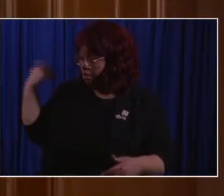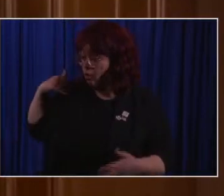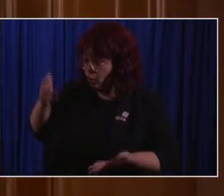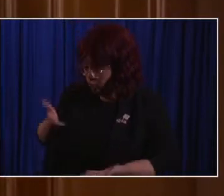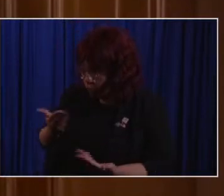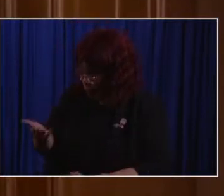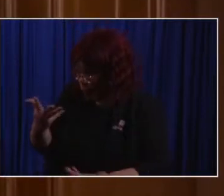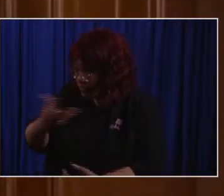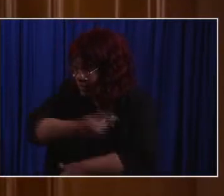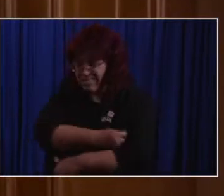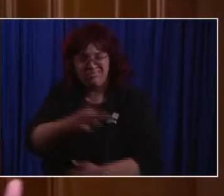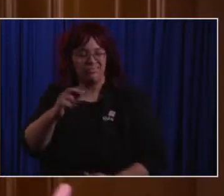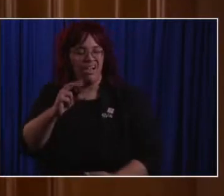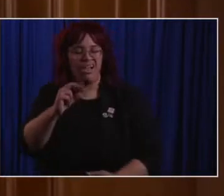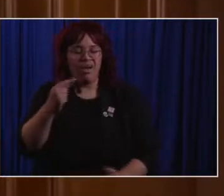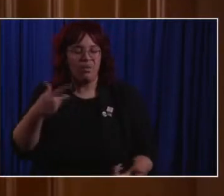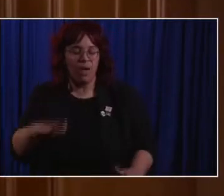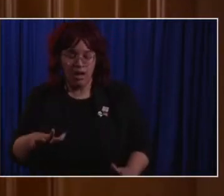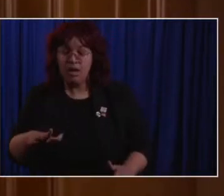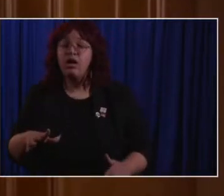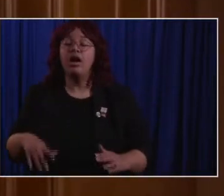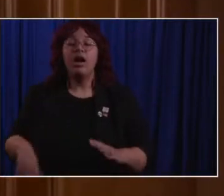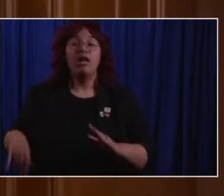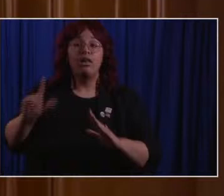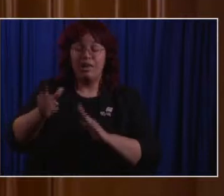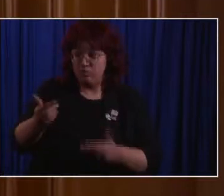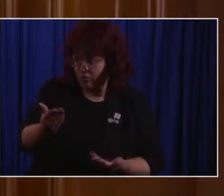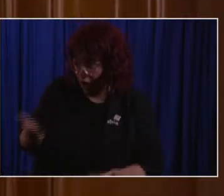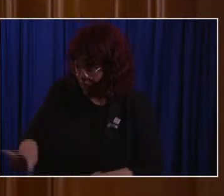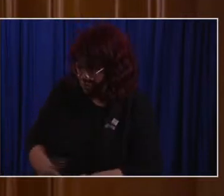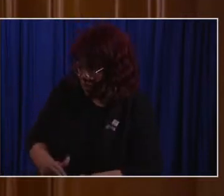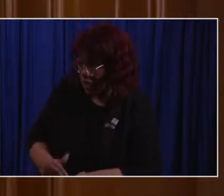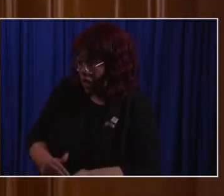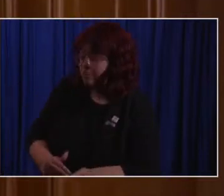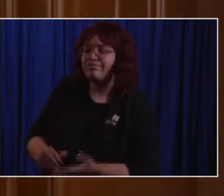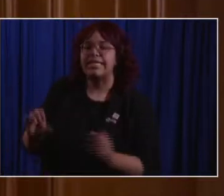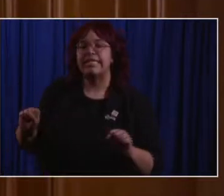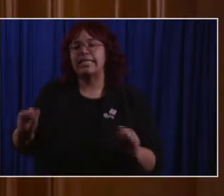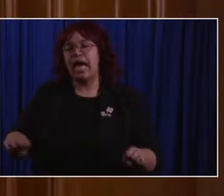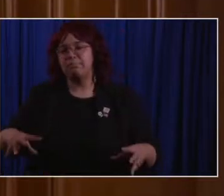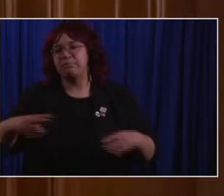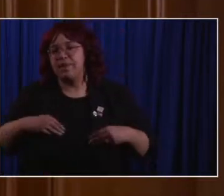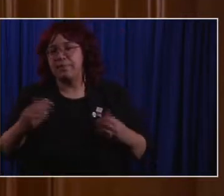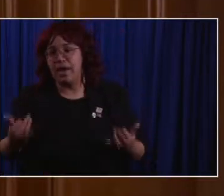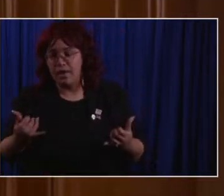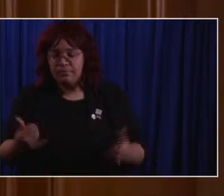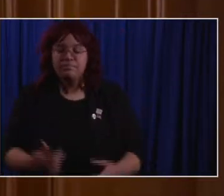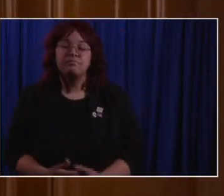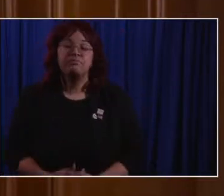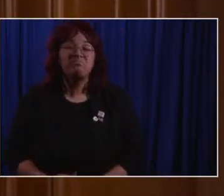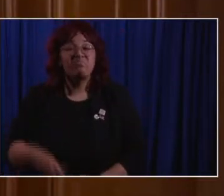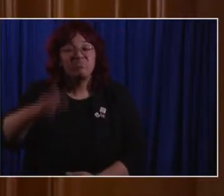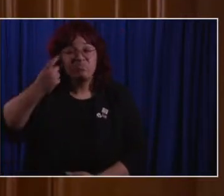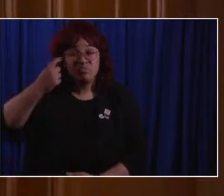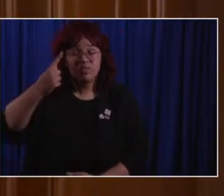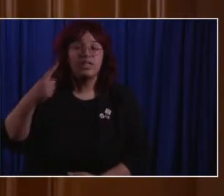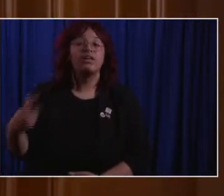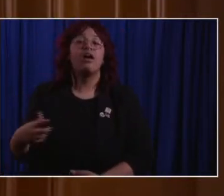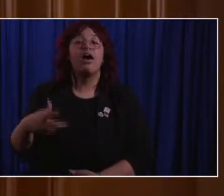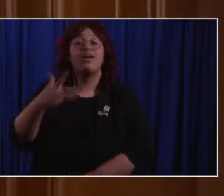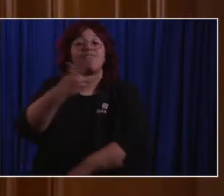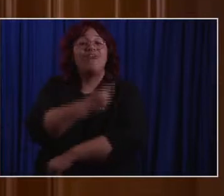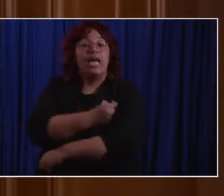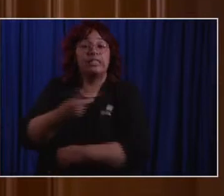sure that this is a continuing program. It has been a very, very successful program vaccinating those in our nursing